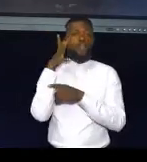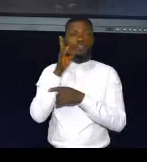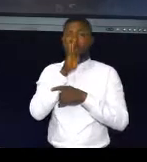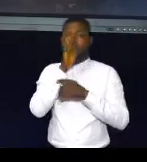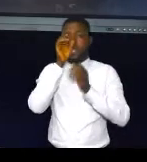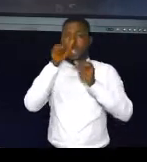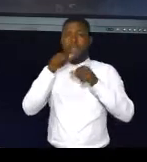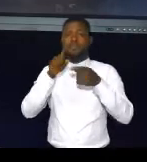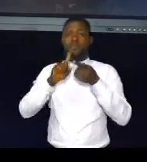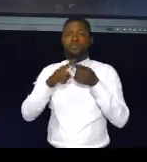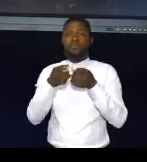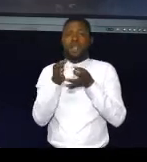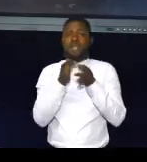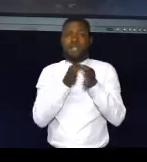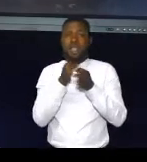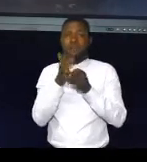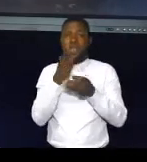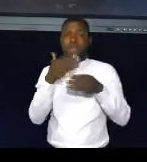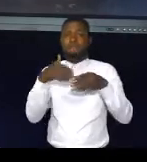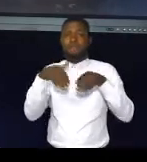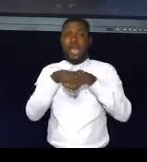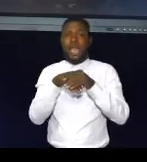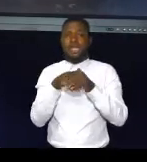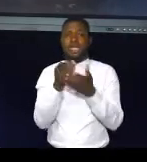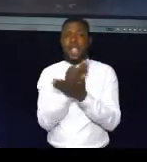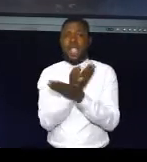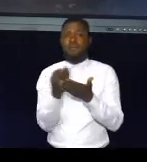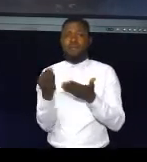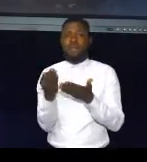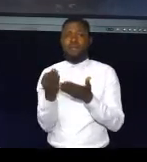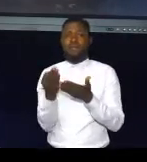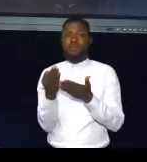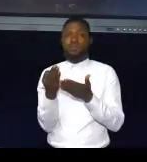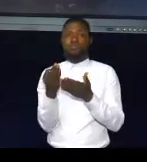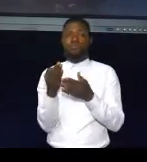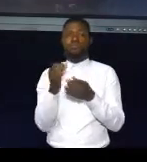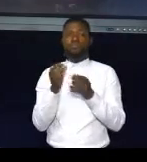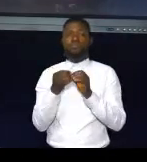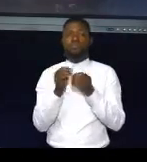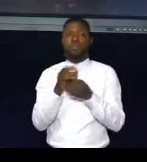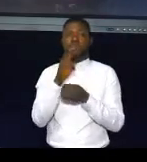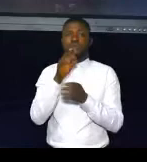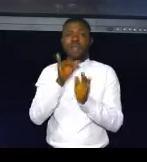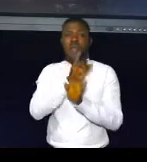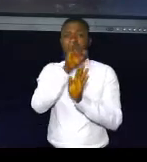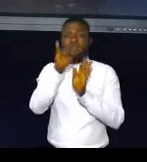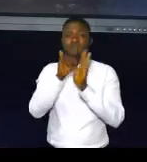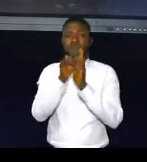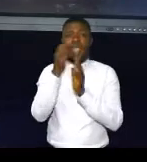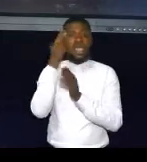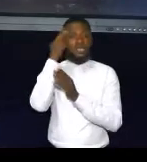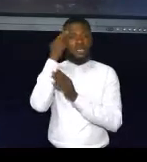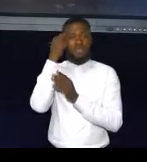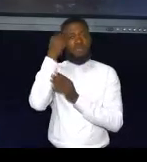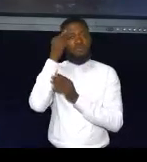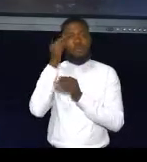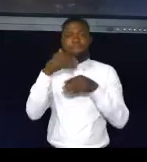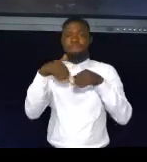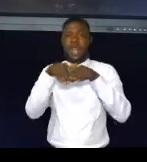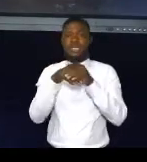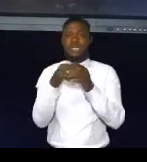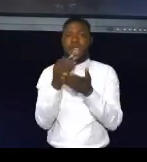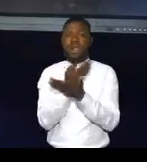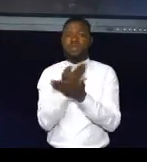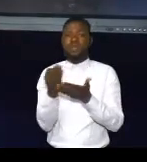be able to define marriage failure. 2, identify reasons